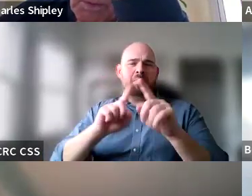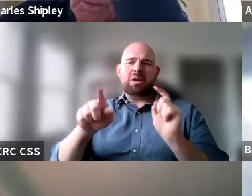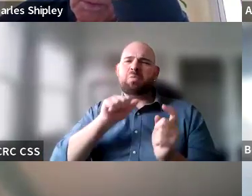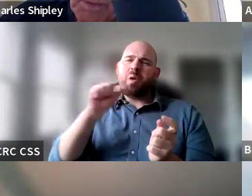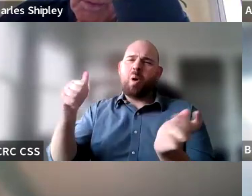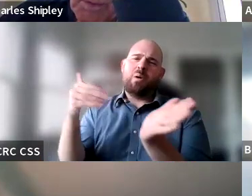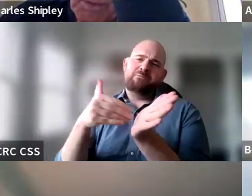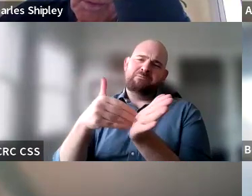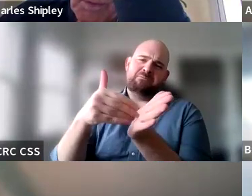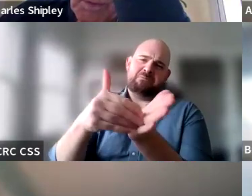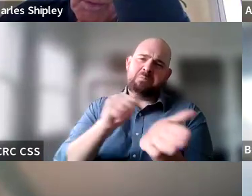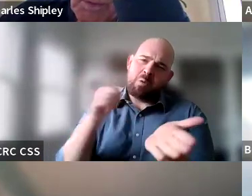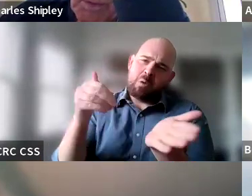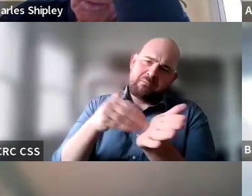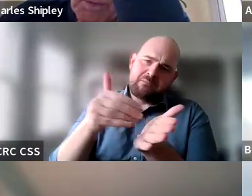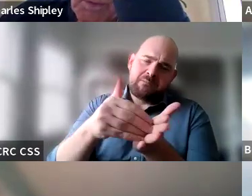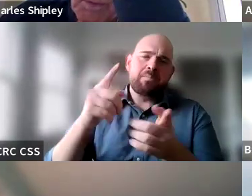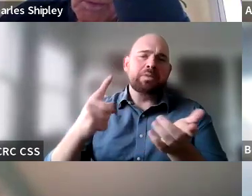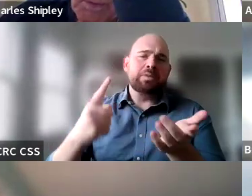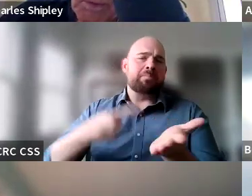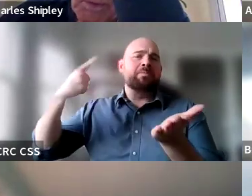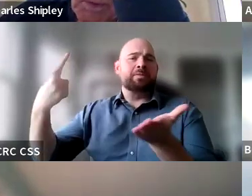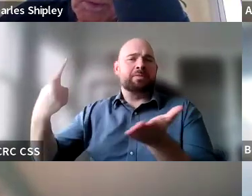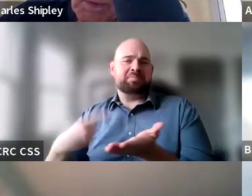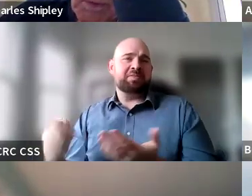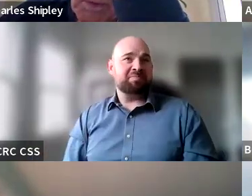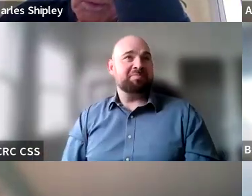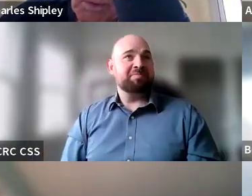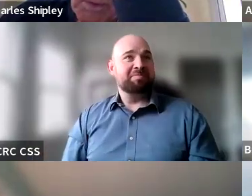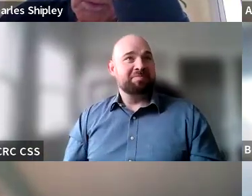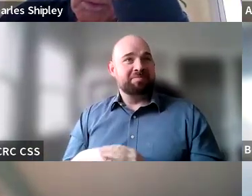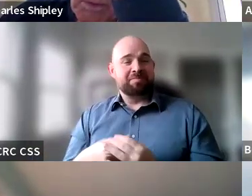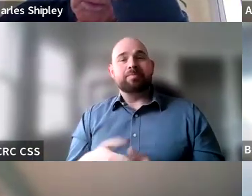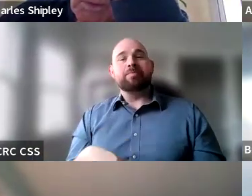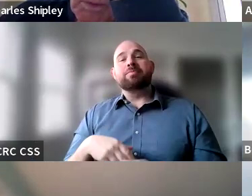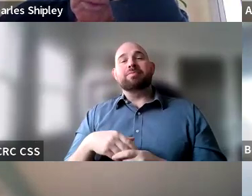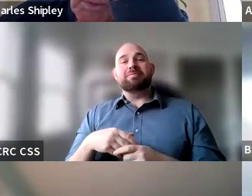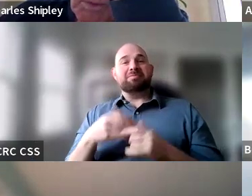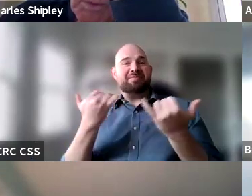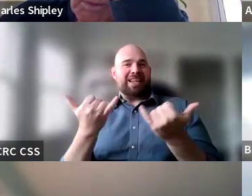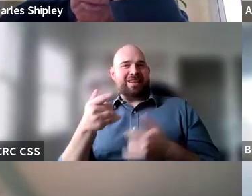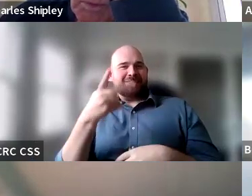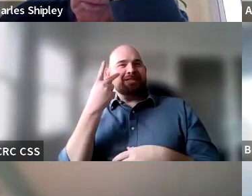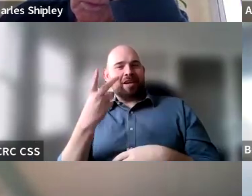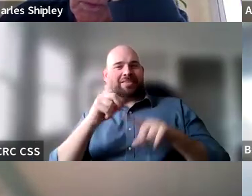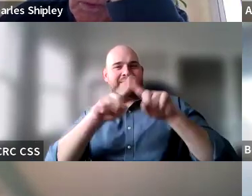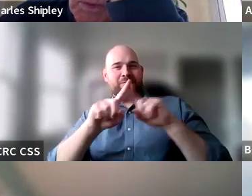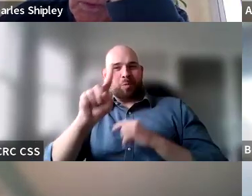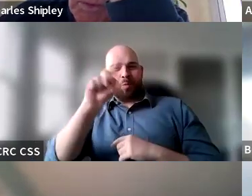ears. But we do have the ability to hear that. It doesn't happen often. It's very rare, but it does happen.